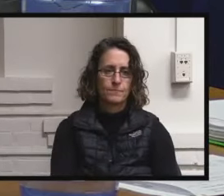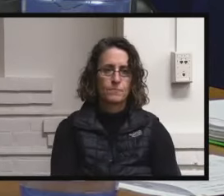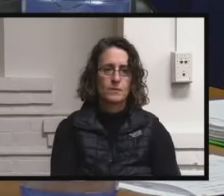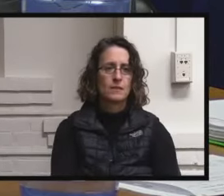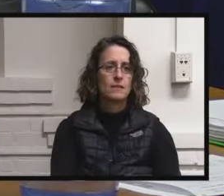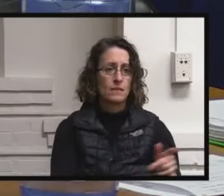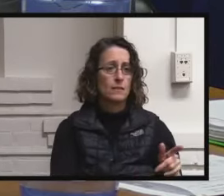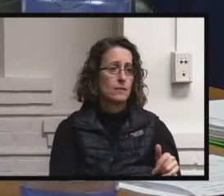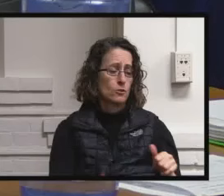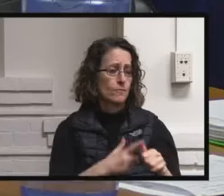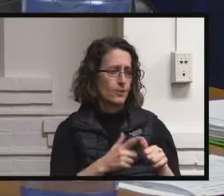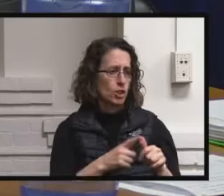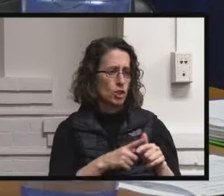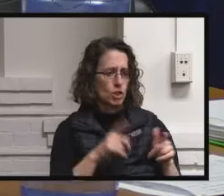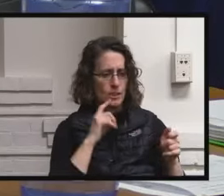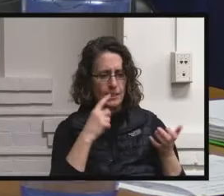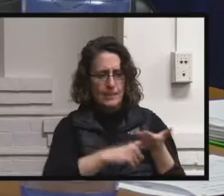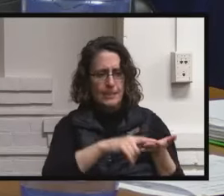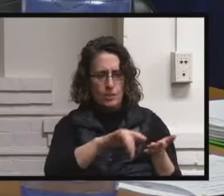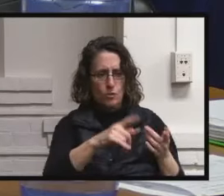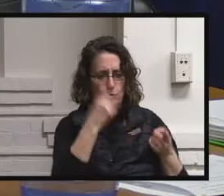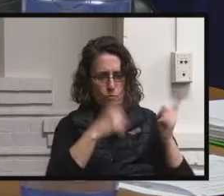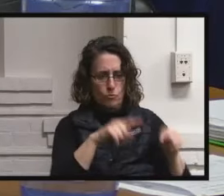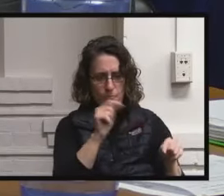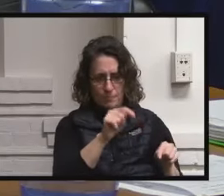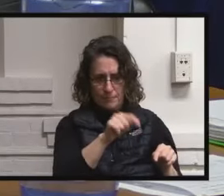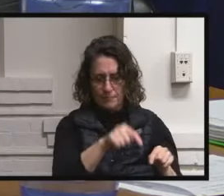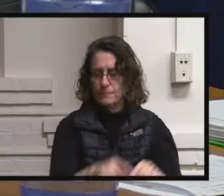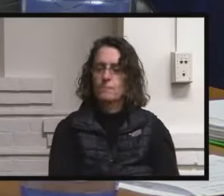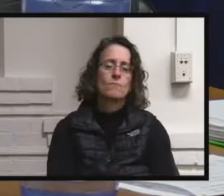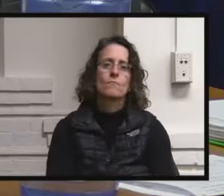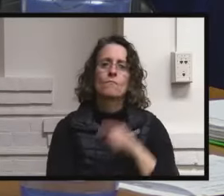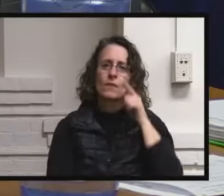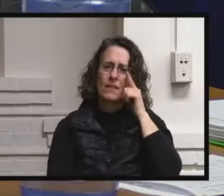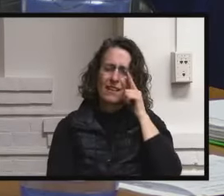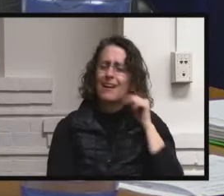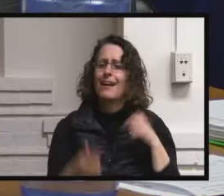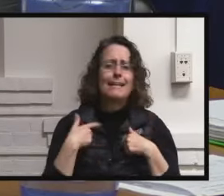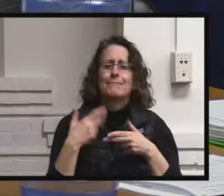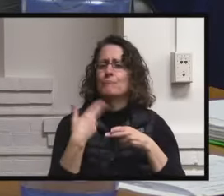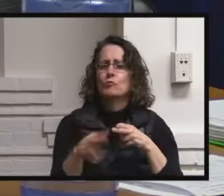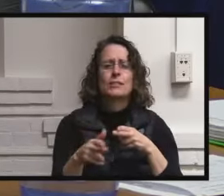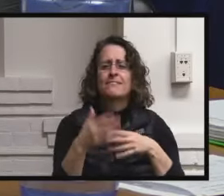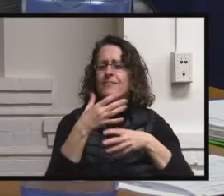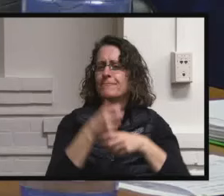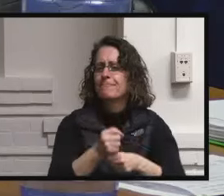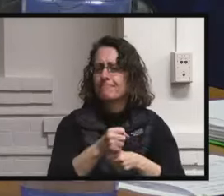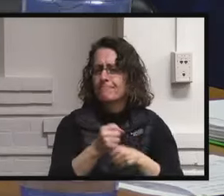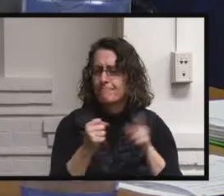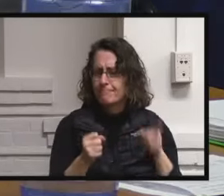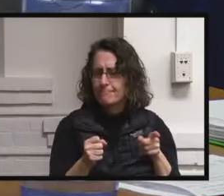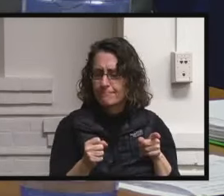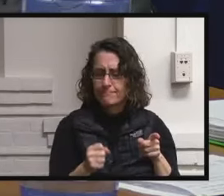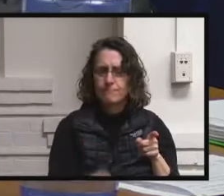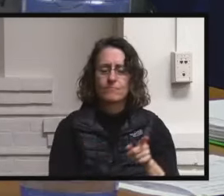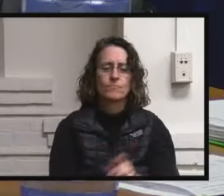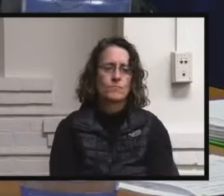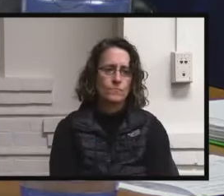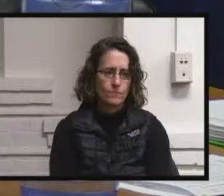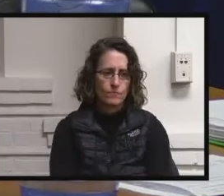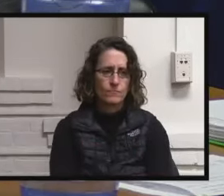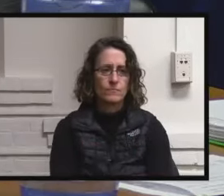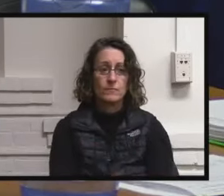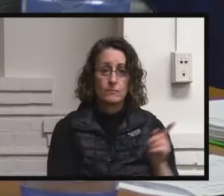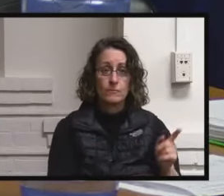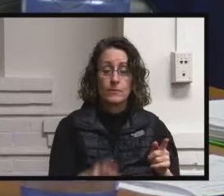tax stabilization agreements before moving on to the other three. I will provide a quick overview of the collected